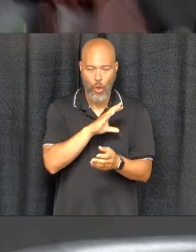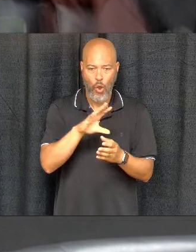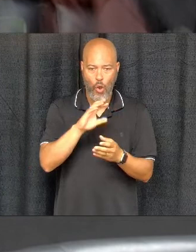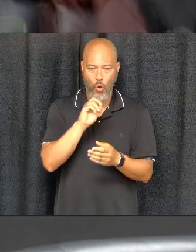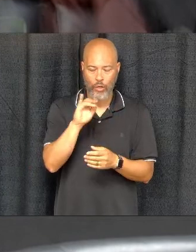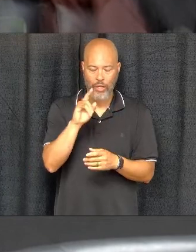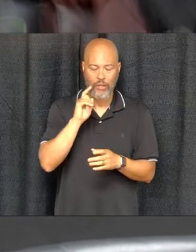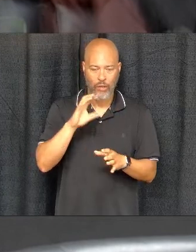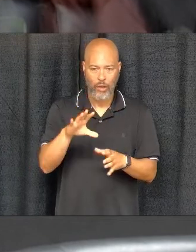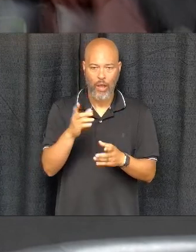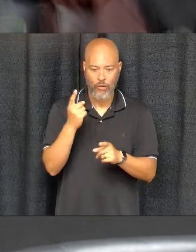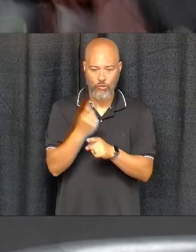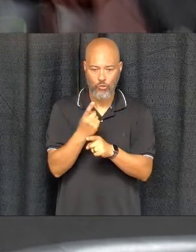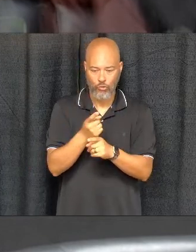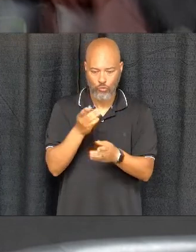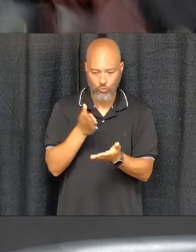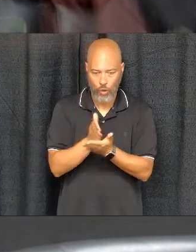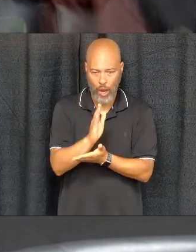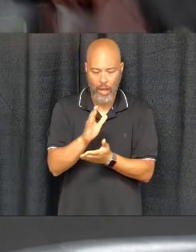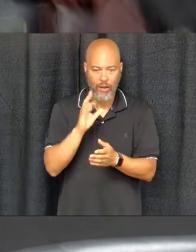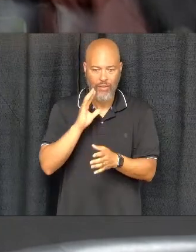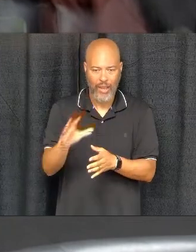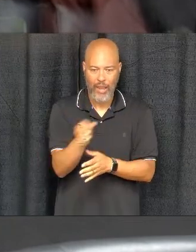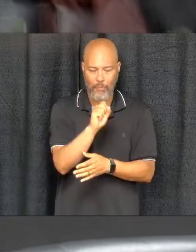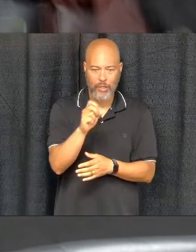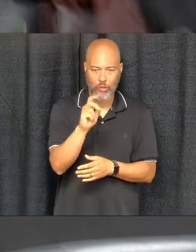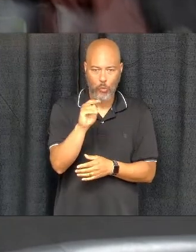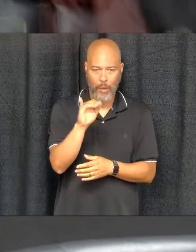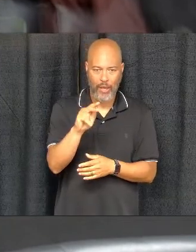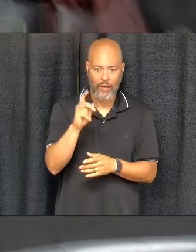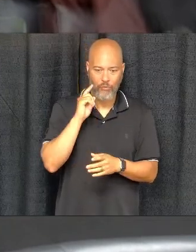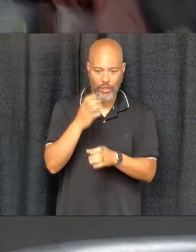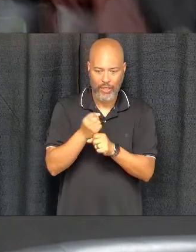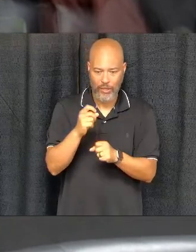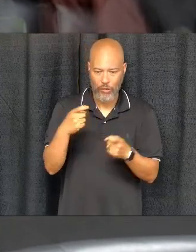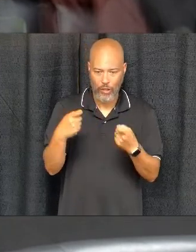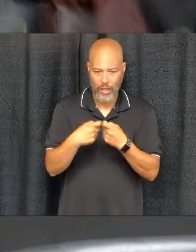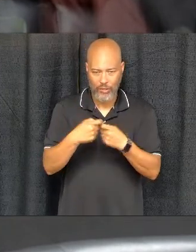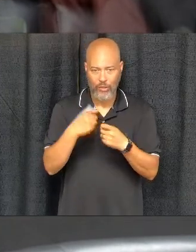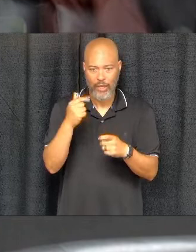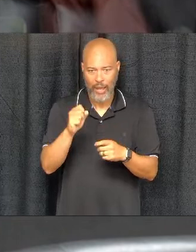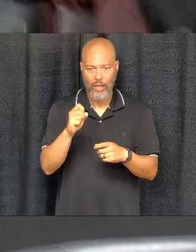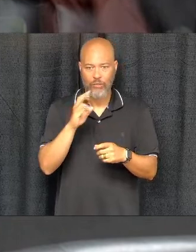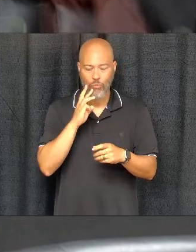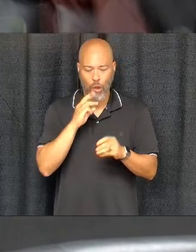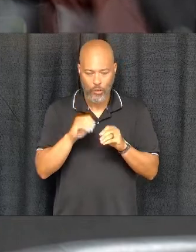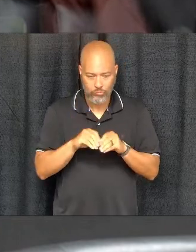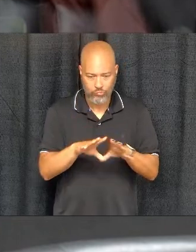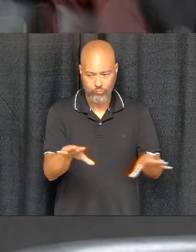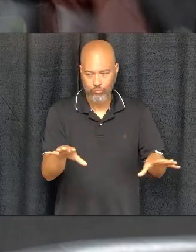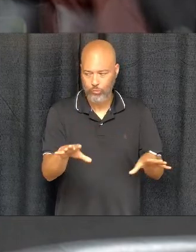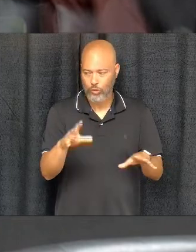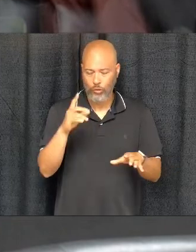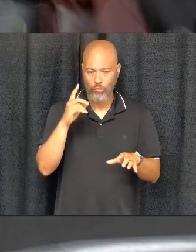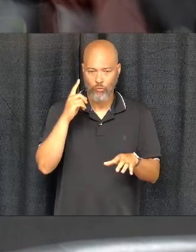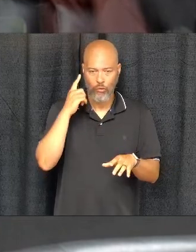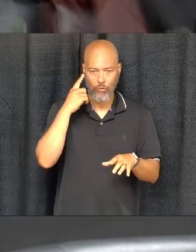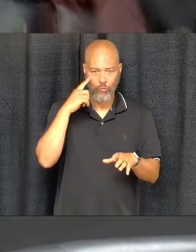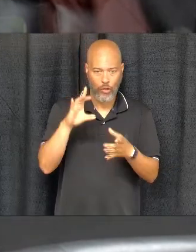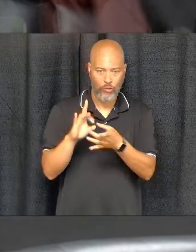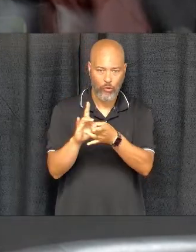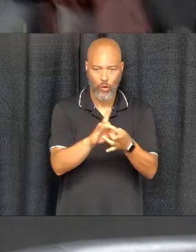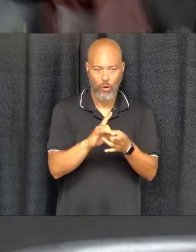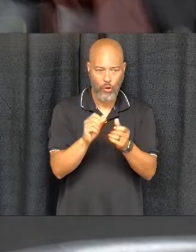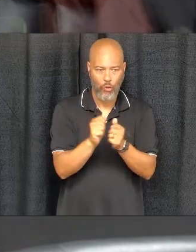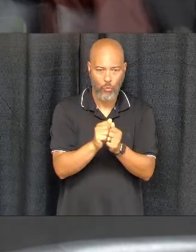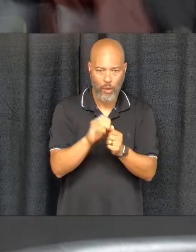the exercise of right of eminent domain to obtain utility easements necessary for gas distribution improvements associated with